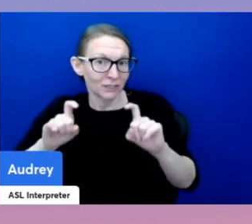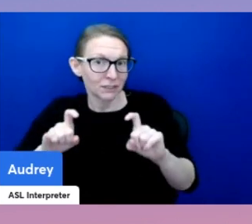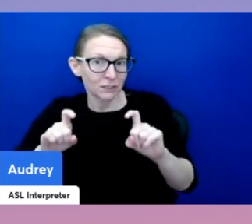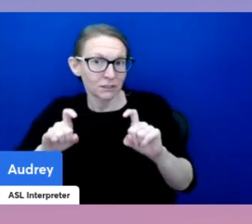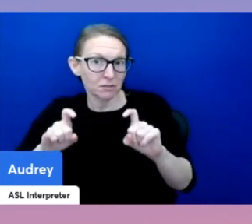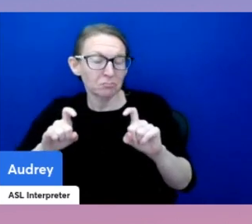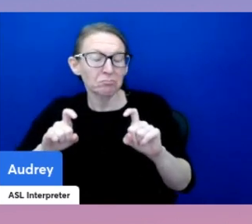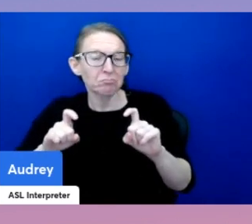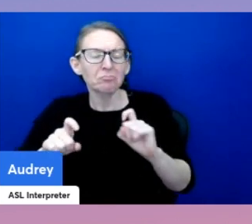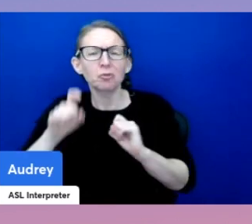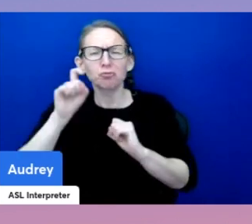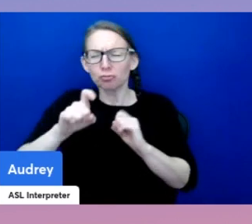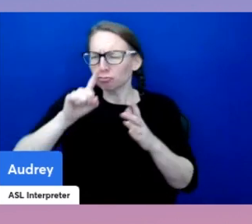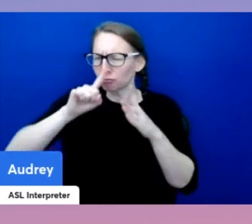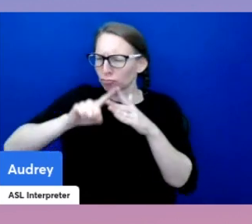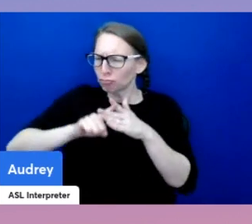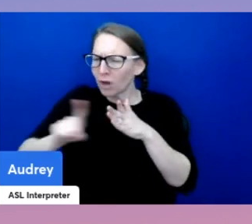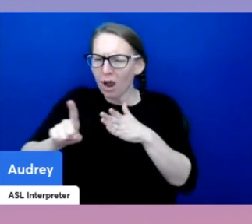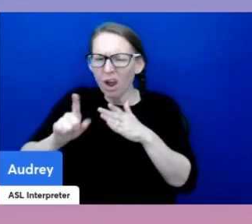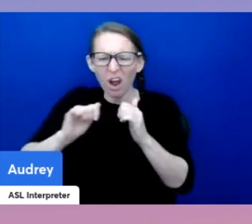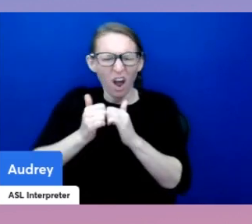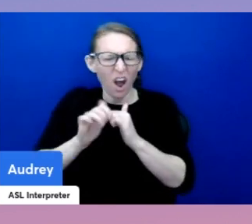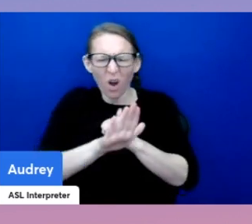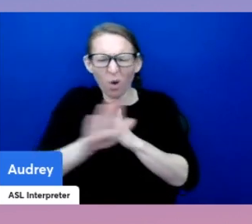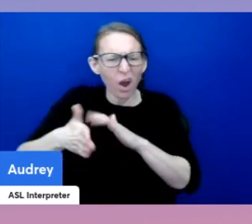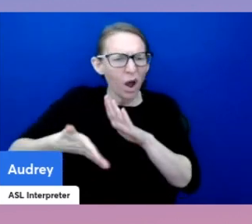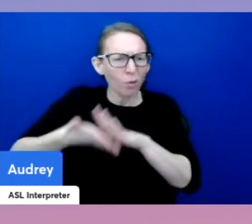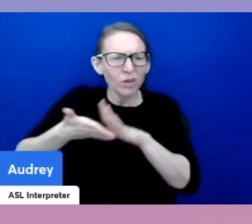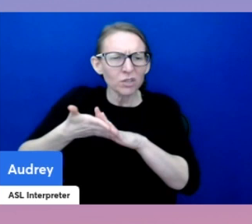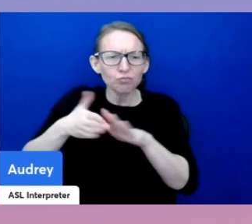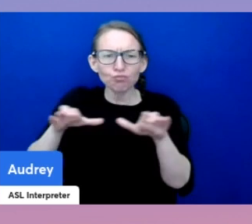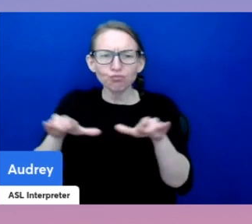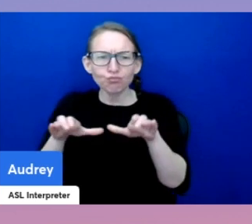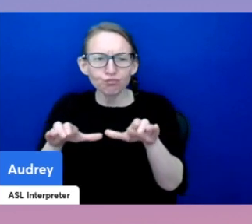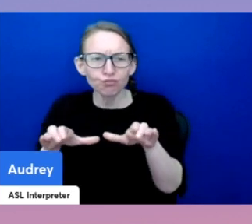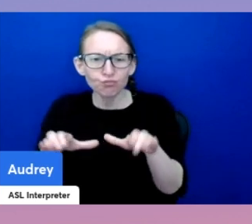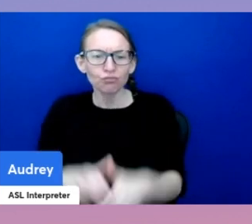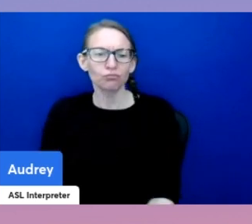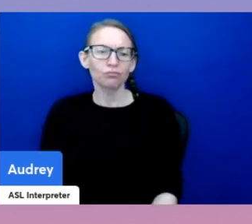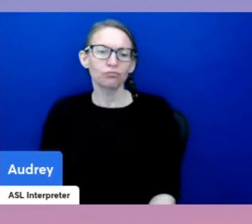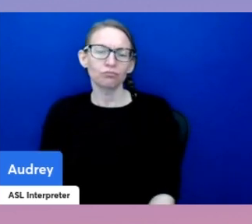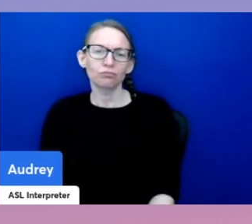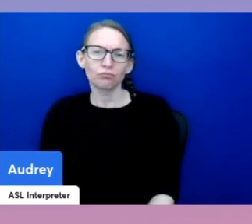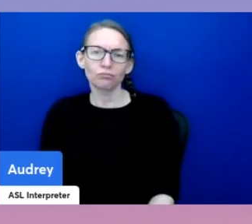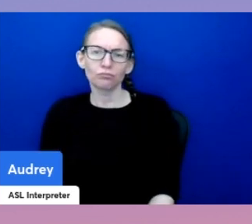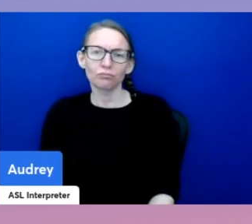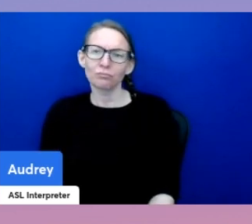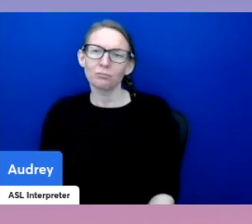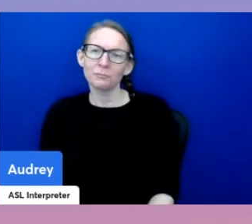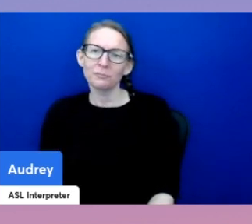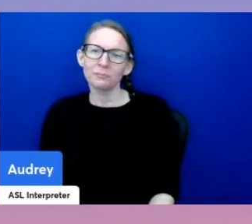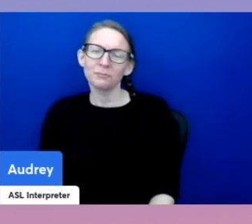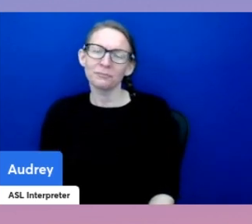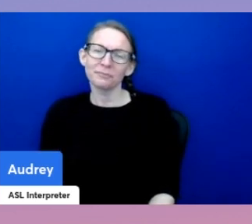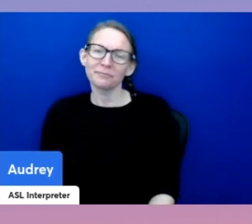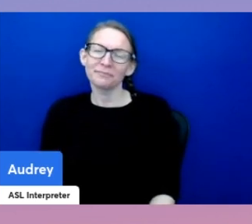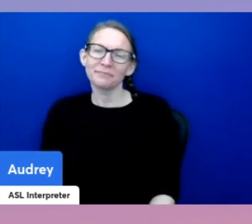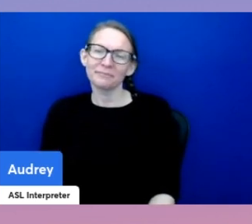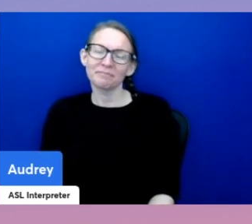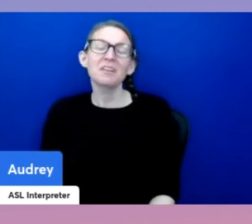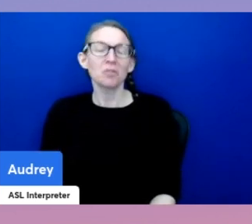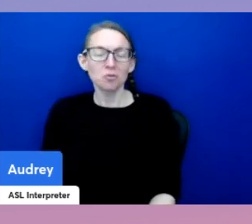the operation do, and yeah, for example, you want to check after the connection